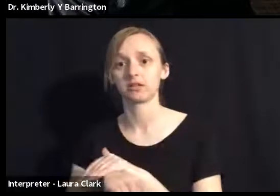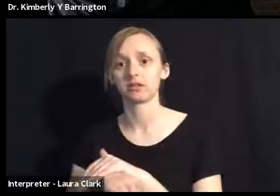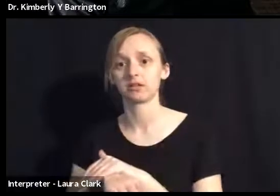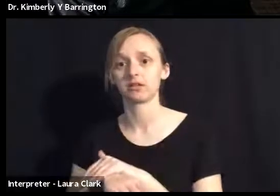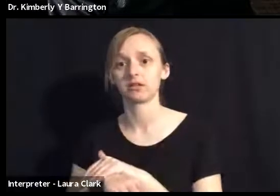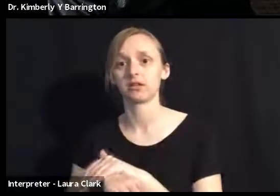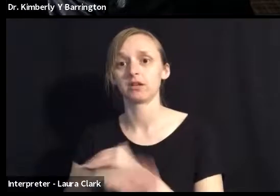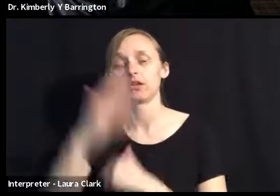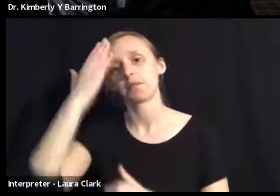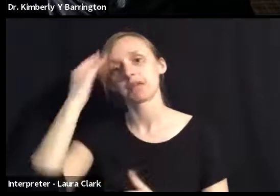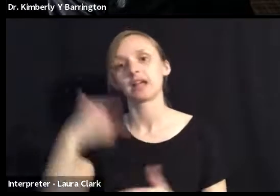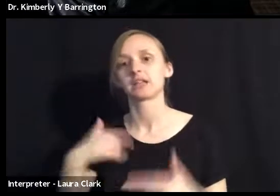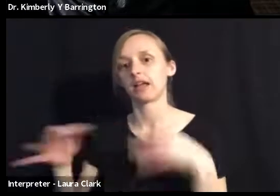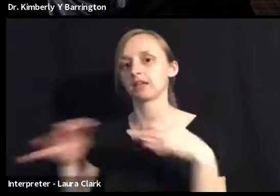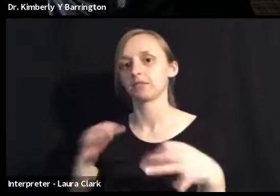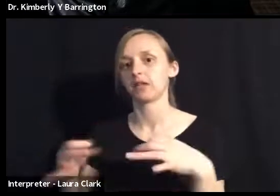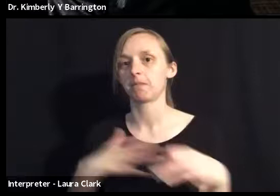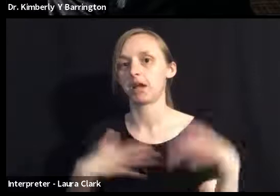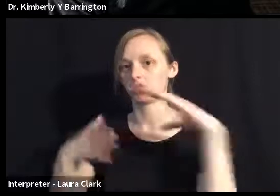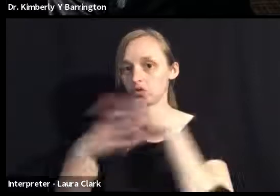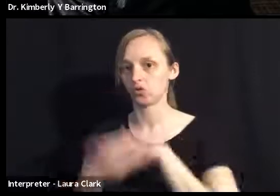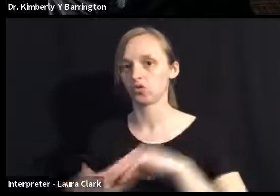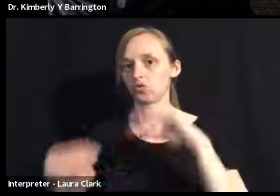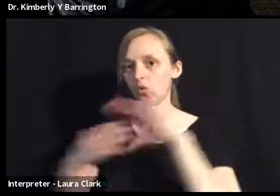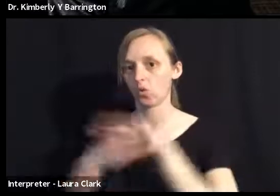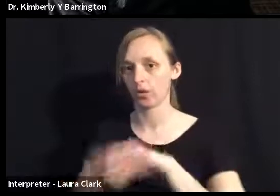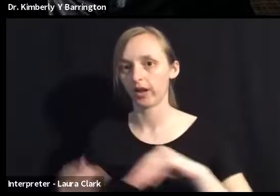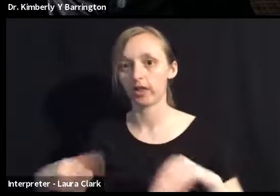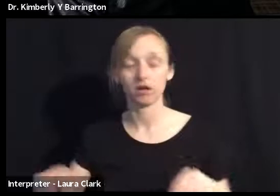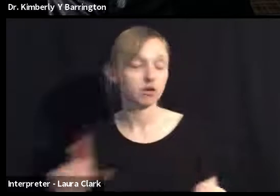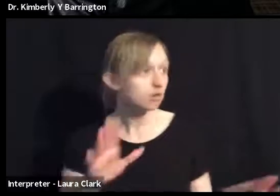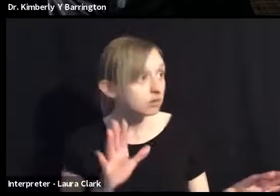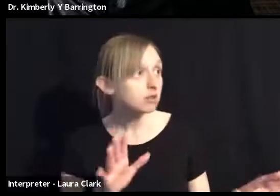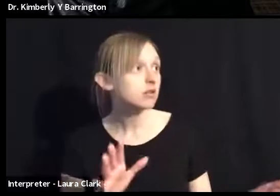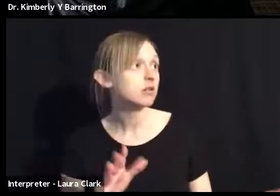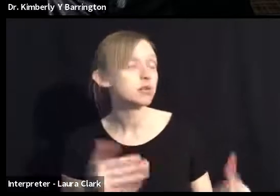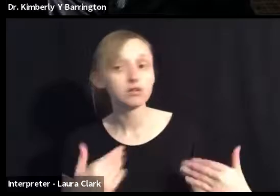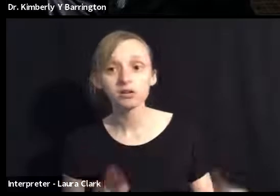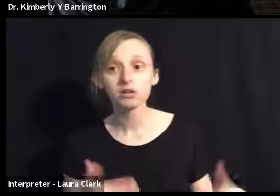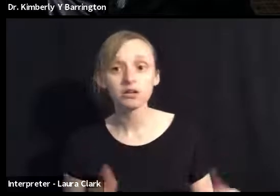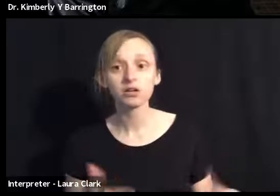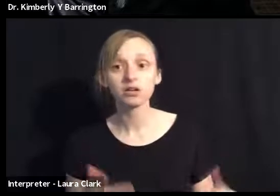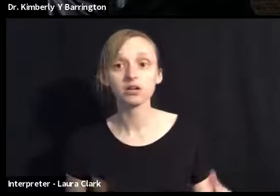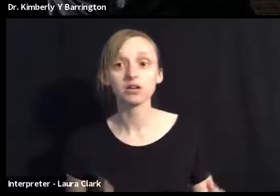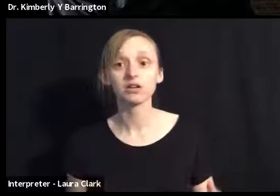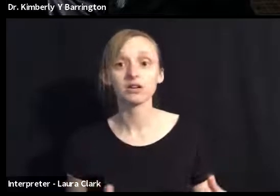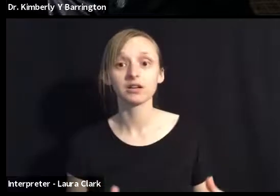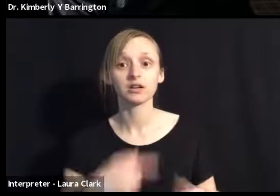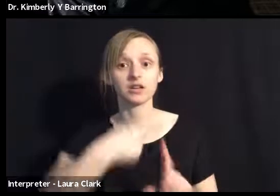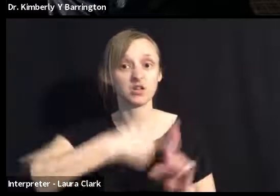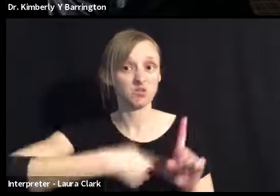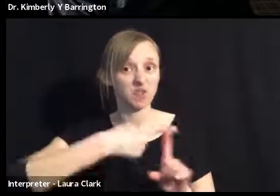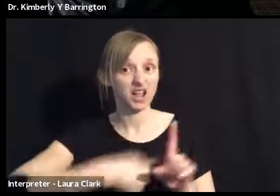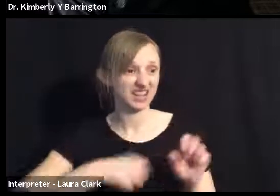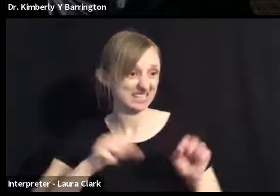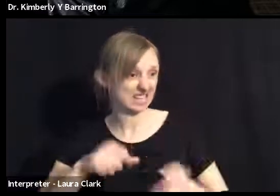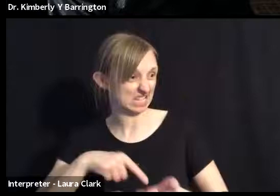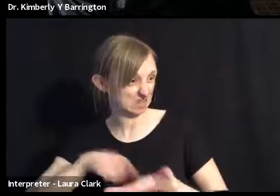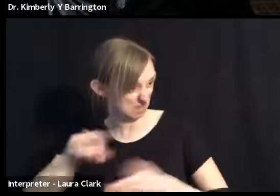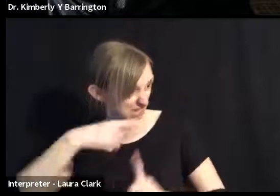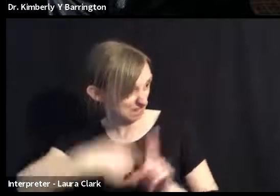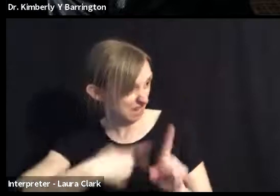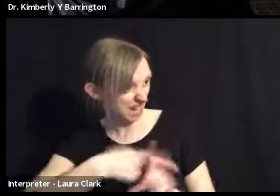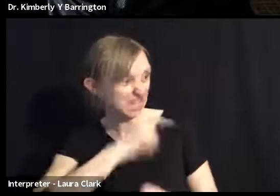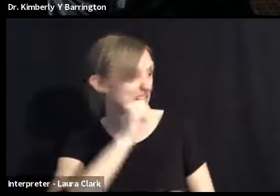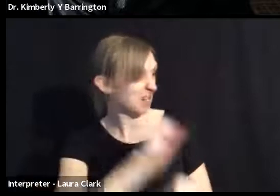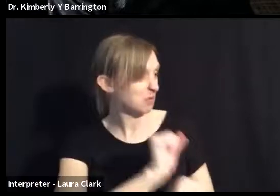because I explained my story to them. And of course they like, all right, your rent. What do you think about your rent? Because you're not working. I'm like, baby, thank